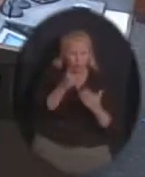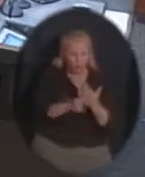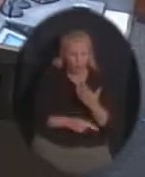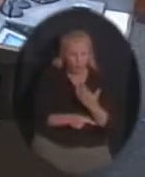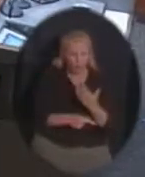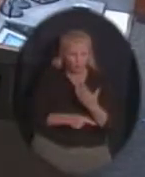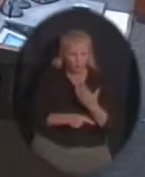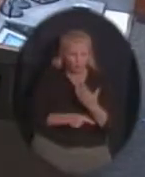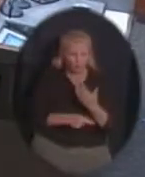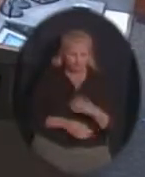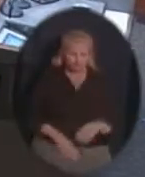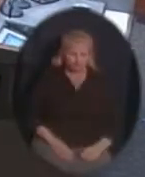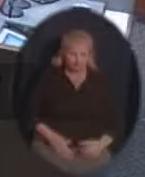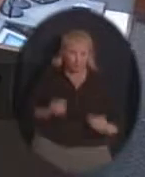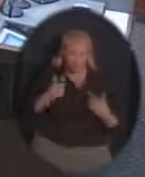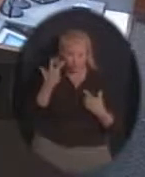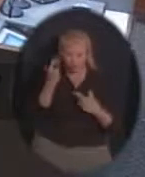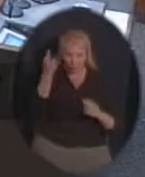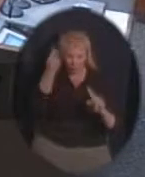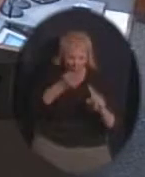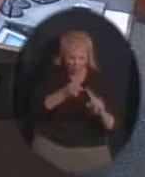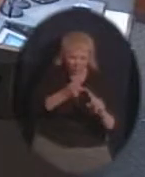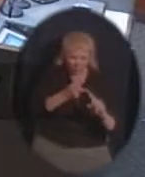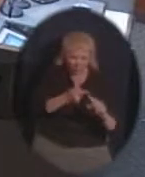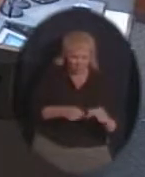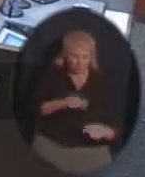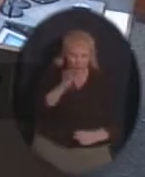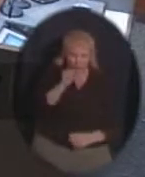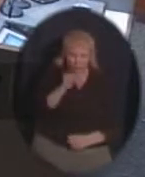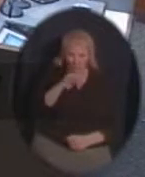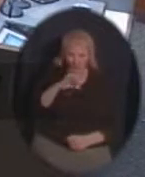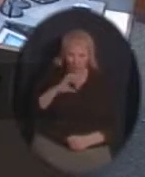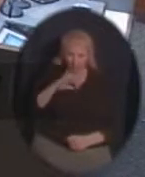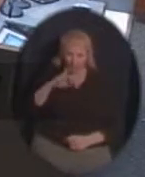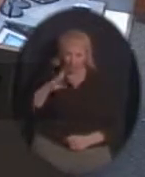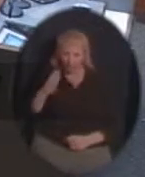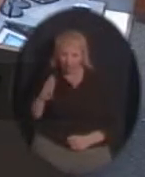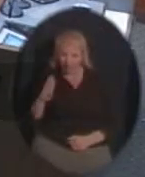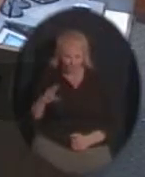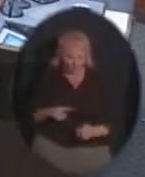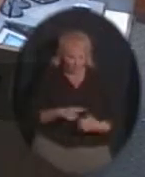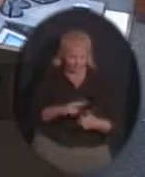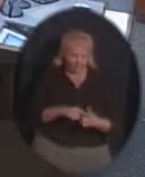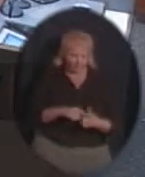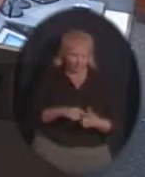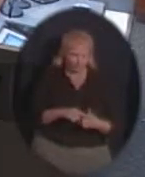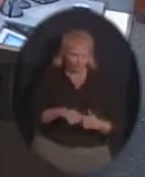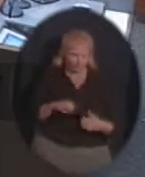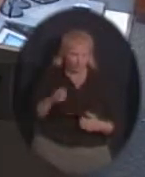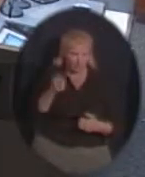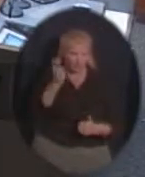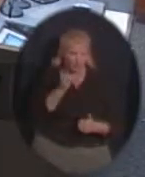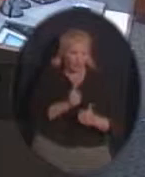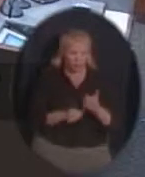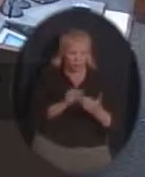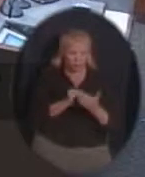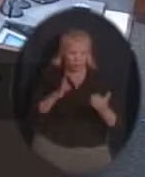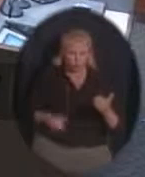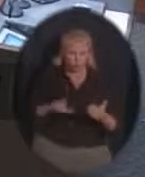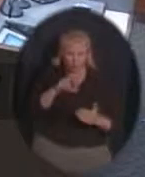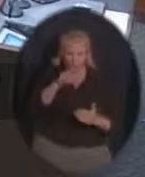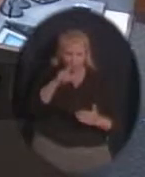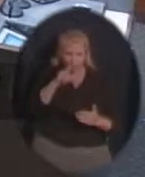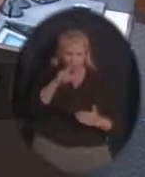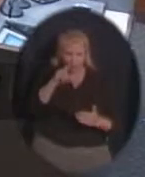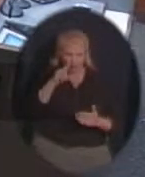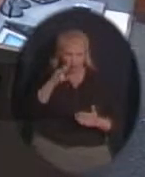We have 3 goals. No child left behind. Every student becomes 100% proficient. Closing